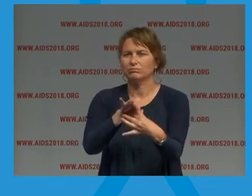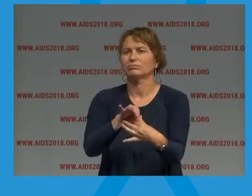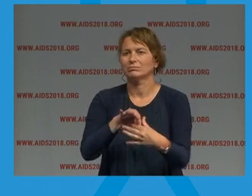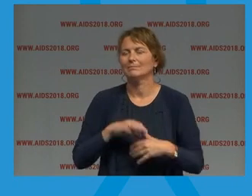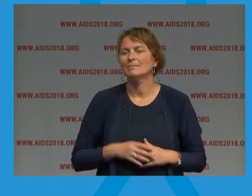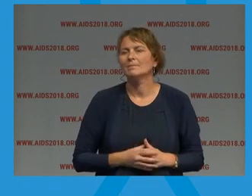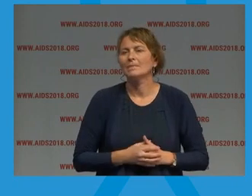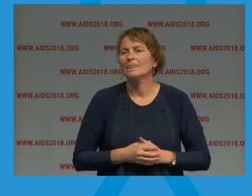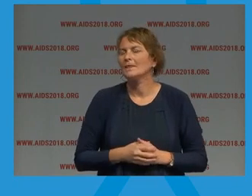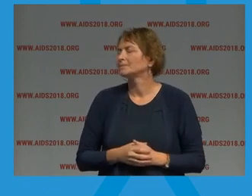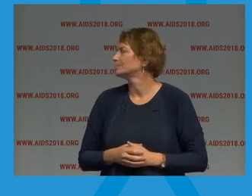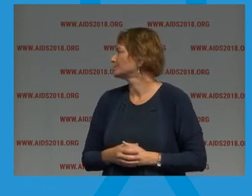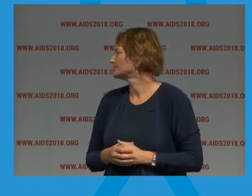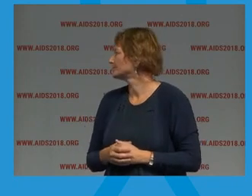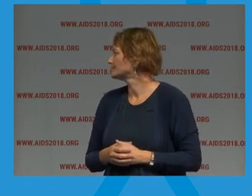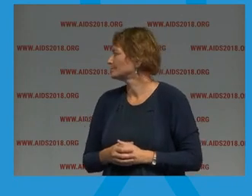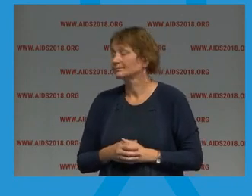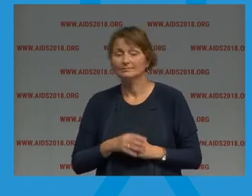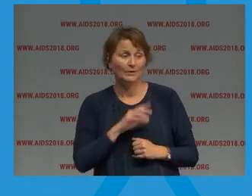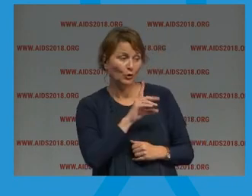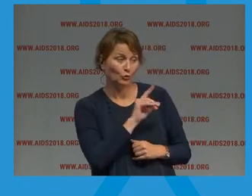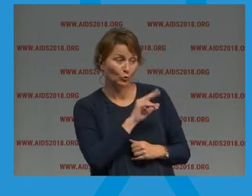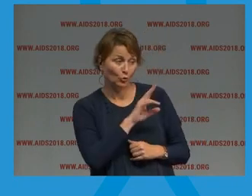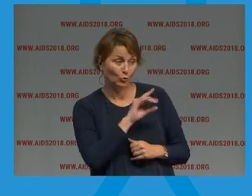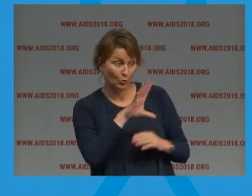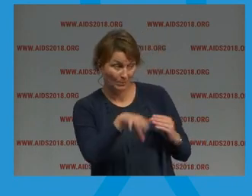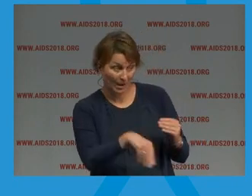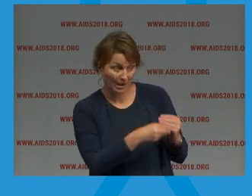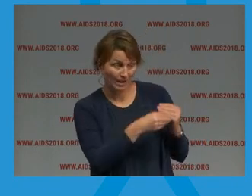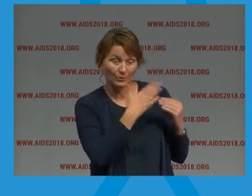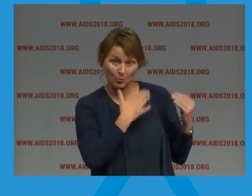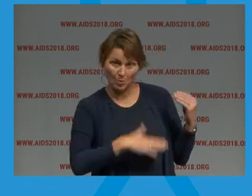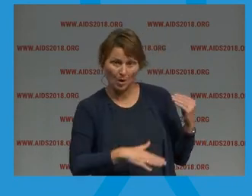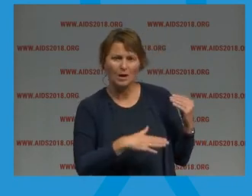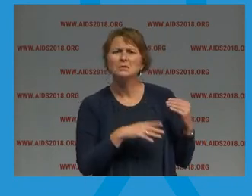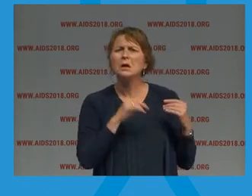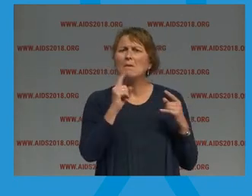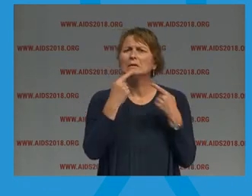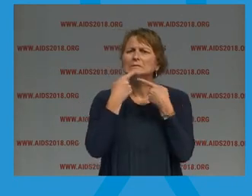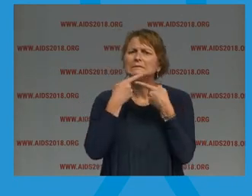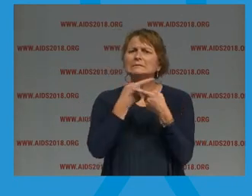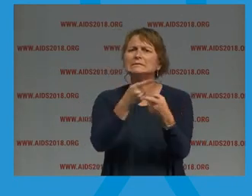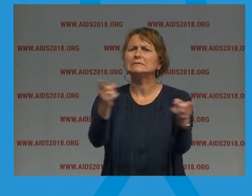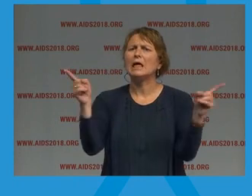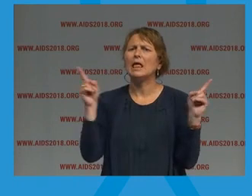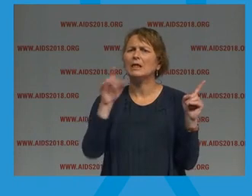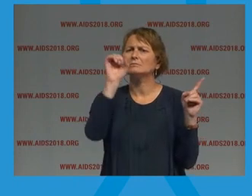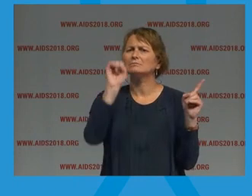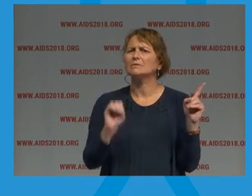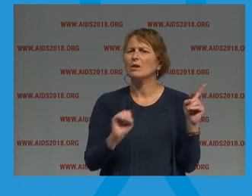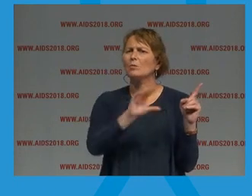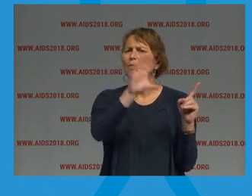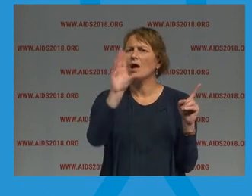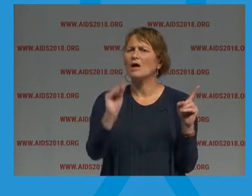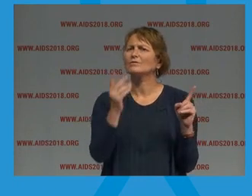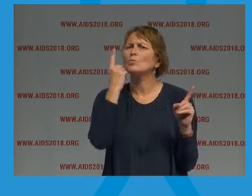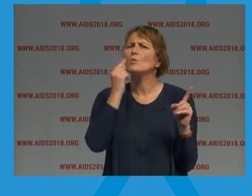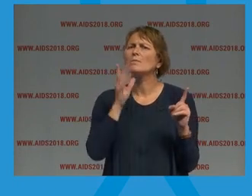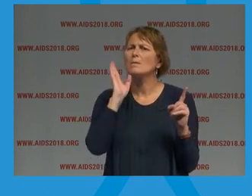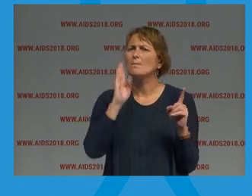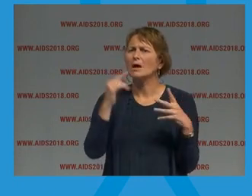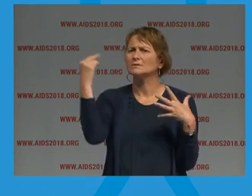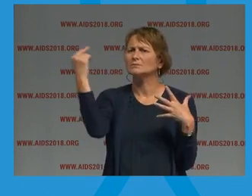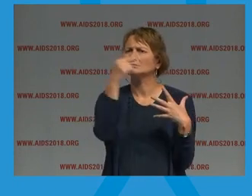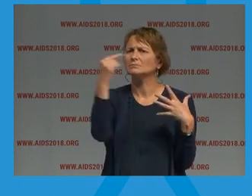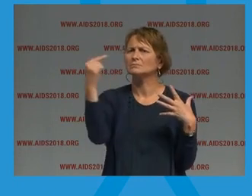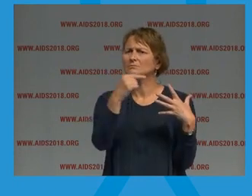Would you like to add on, Dudu, in terms of what it is that we need to tell South African women, what they need to do in